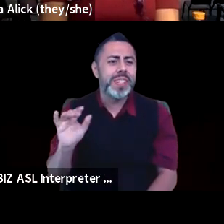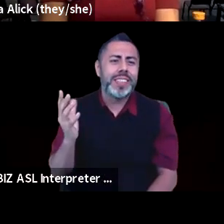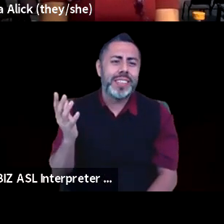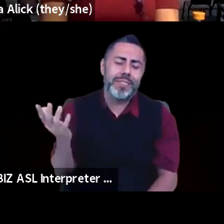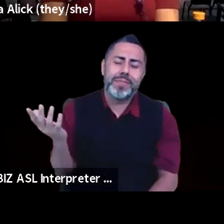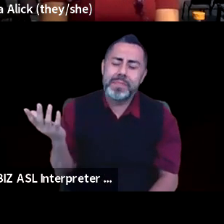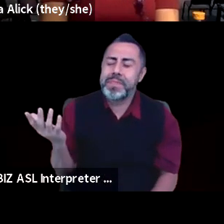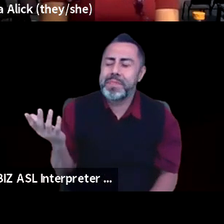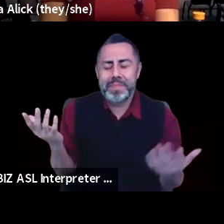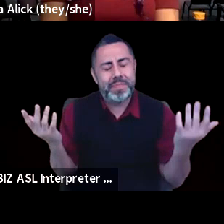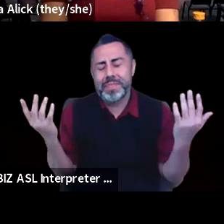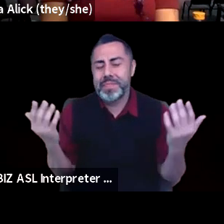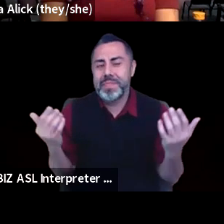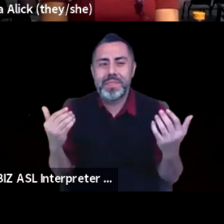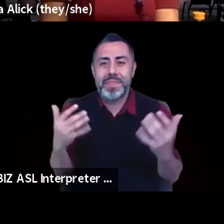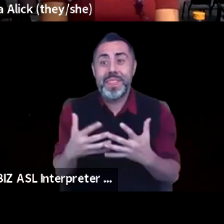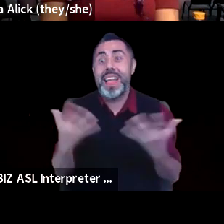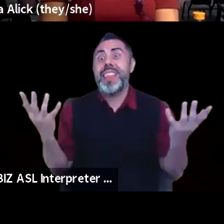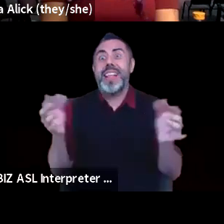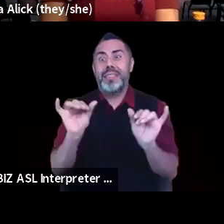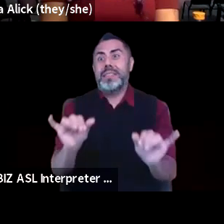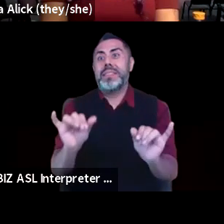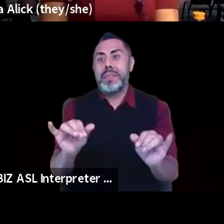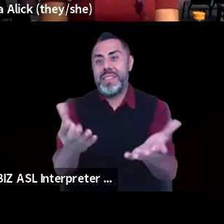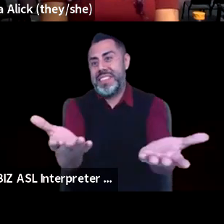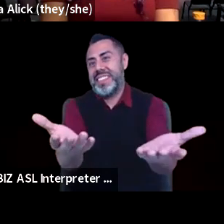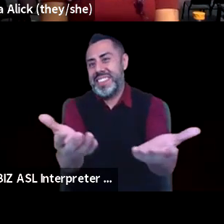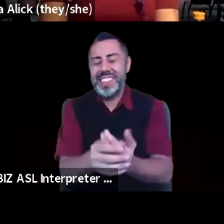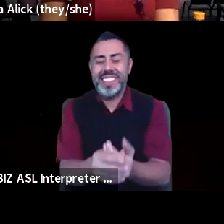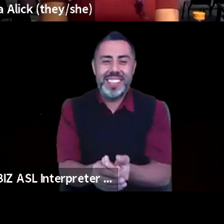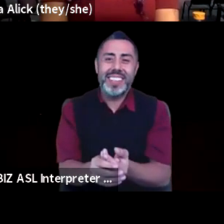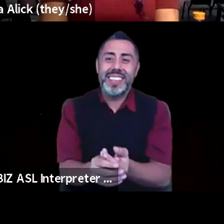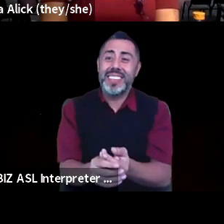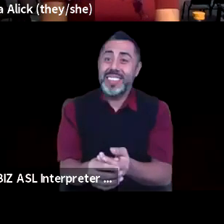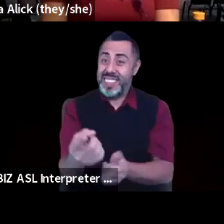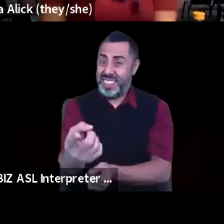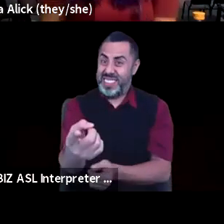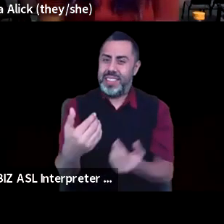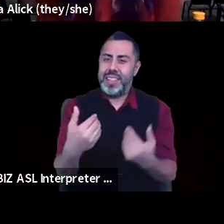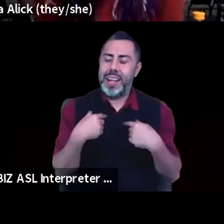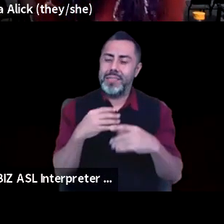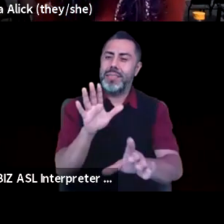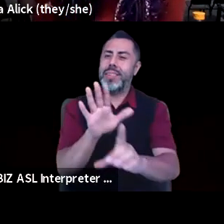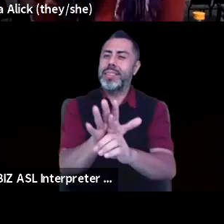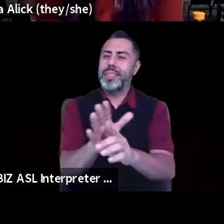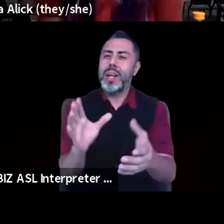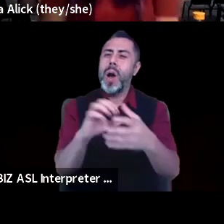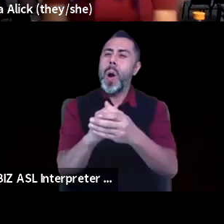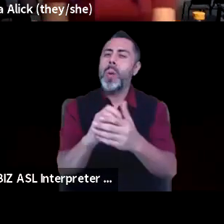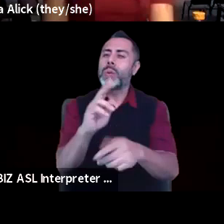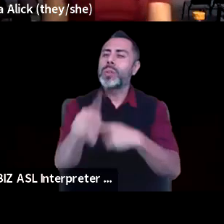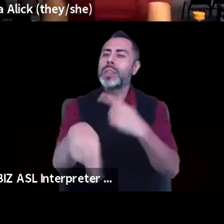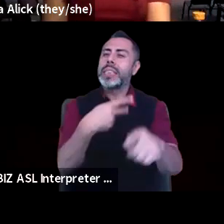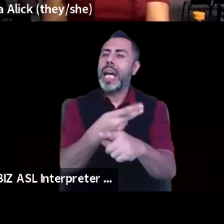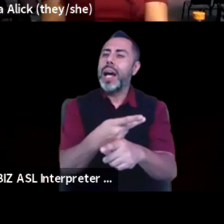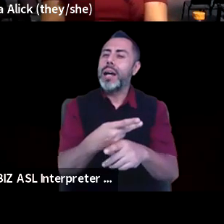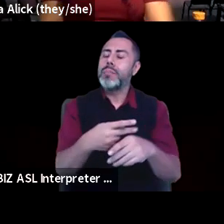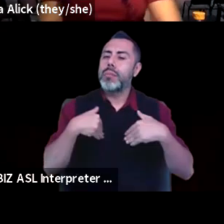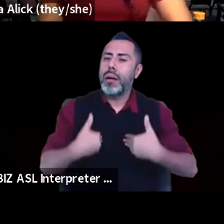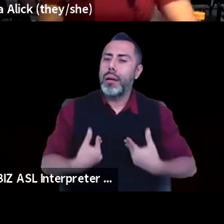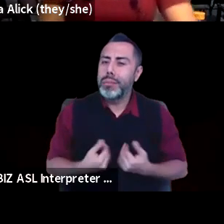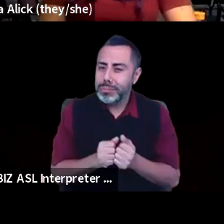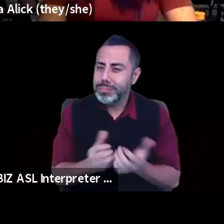discovering Zoom. So it's a lot of this, and that has its own level of exhaustion. So definitely limiting screen time